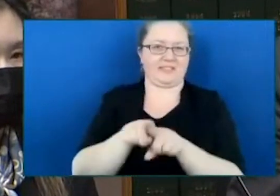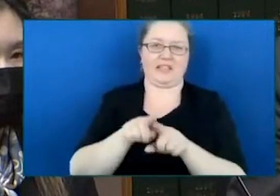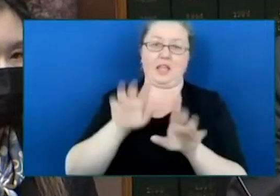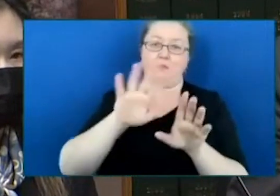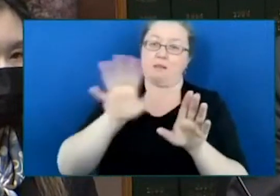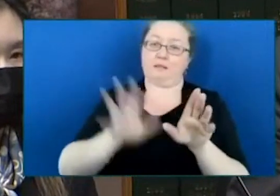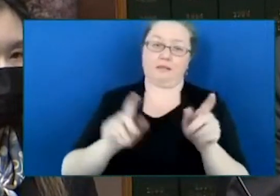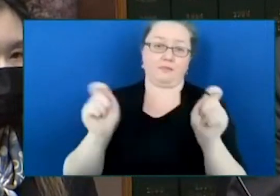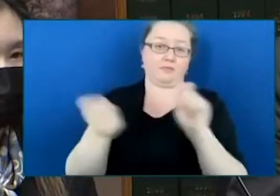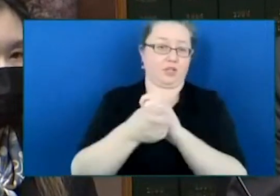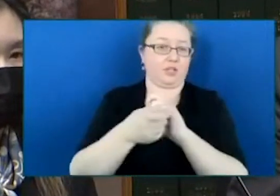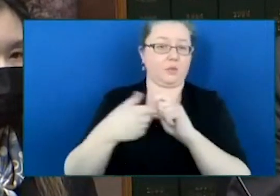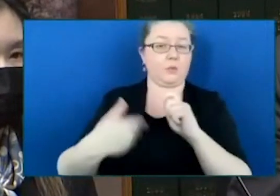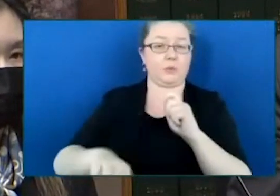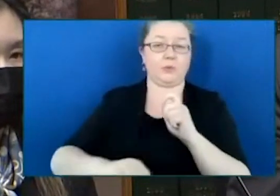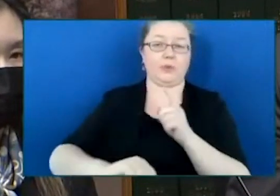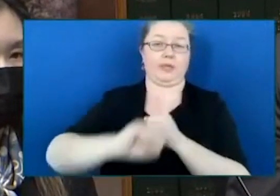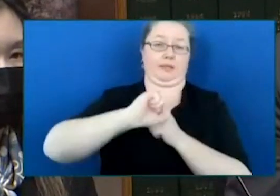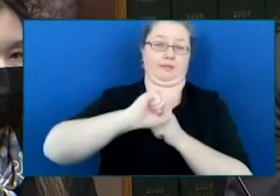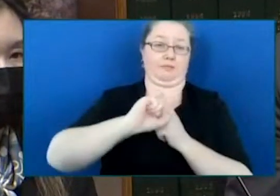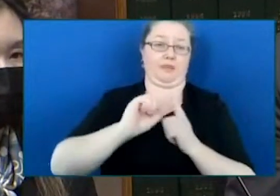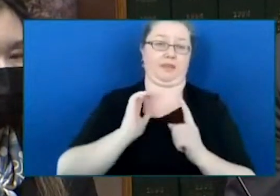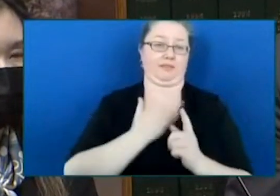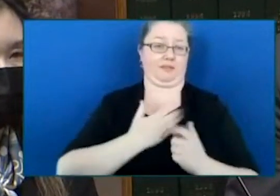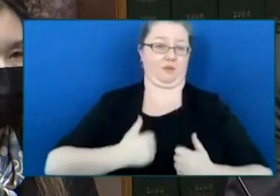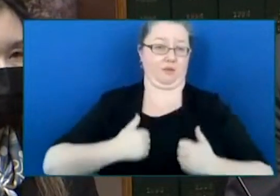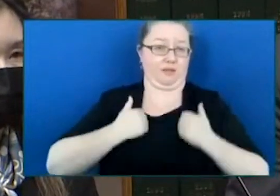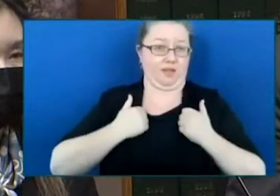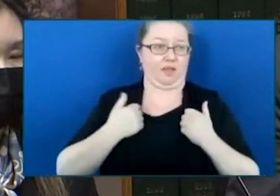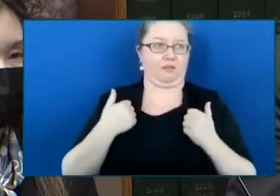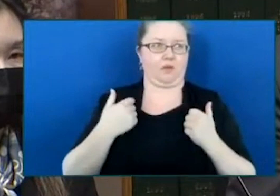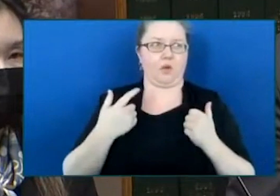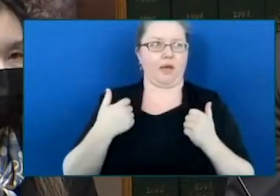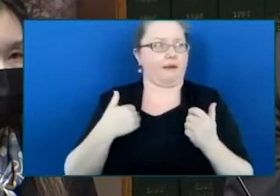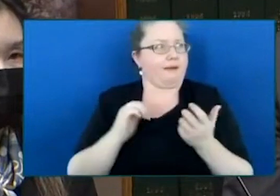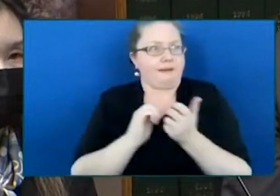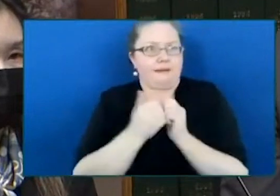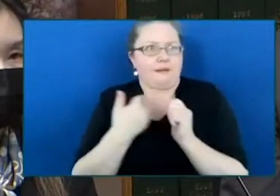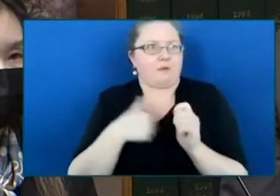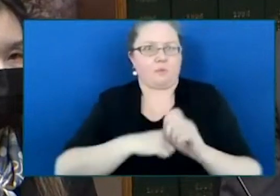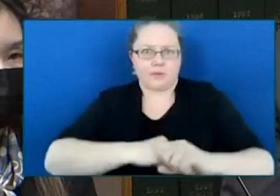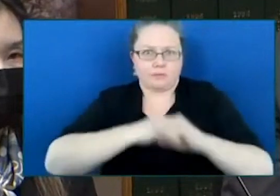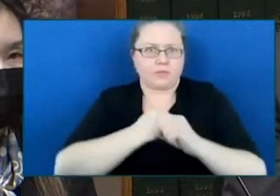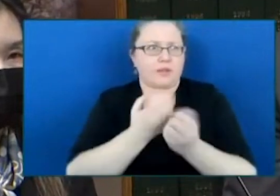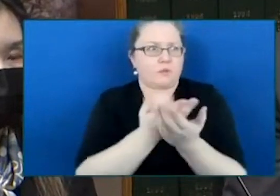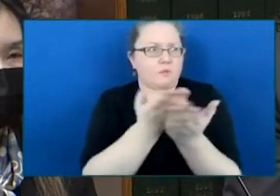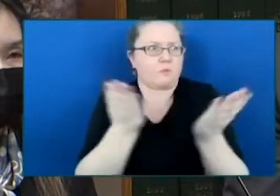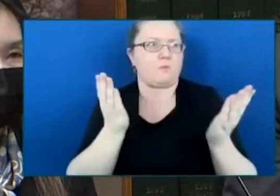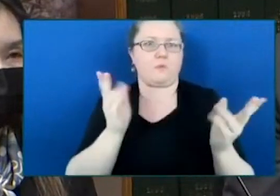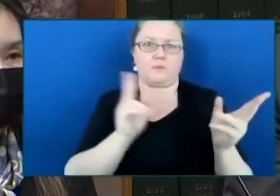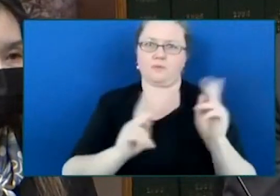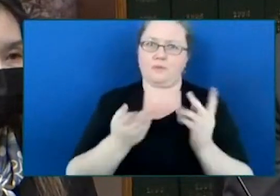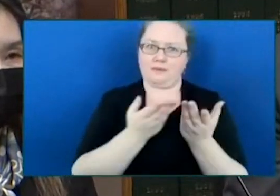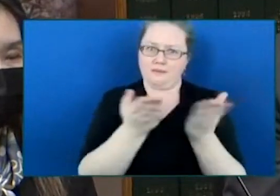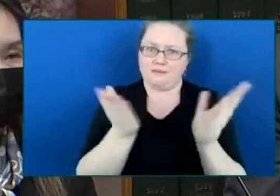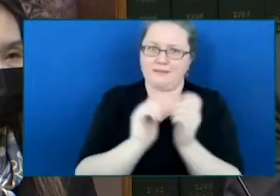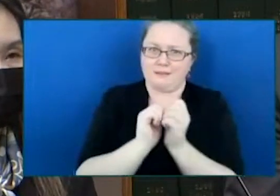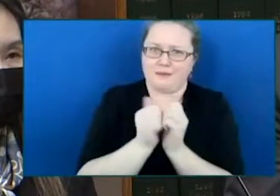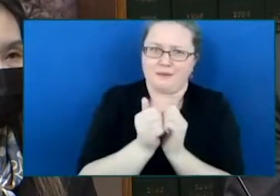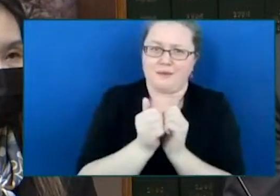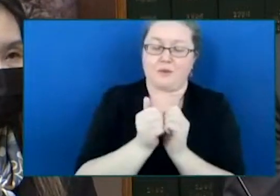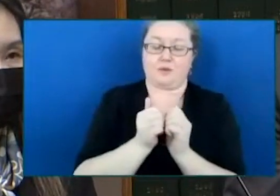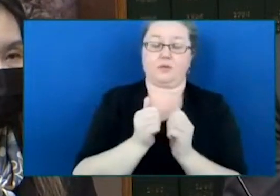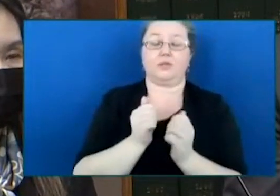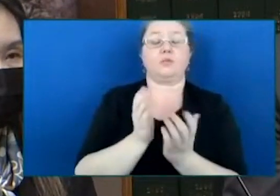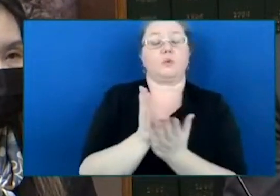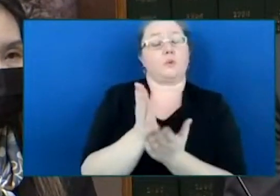and to protect people and communities from the effects of climate-related disasters. Budget 2022 will help keep people safe